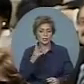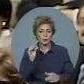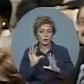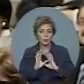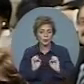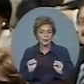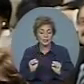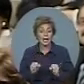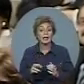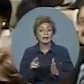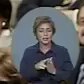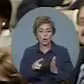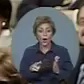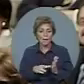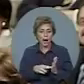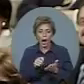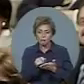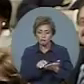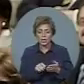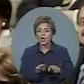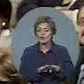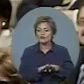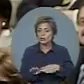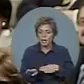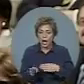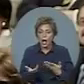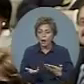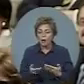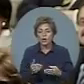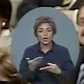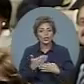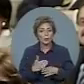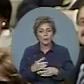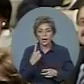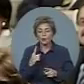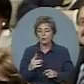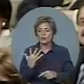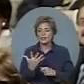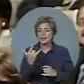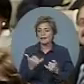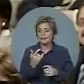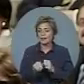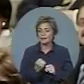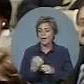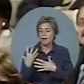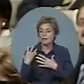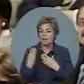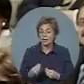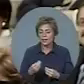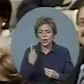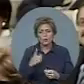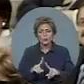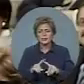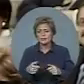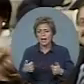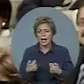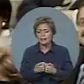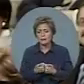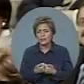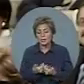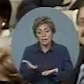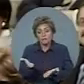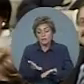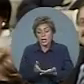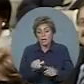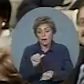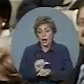knows, a general report prepared for the last 5 years on some of the challenges in Afghanistan, some of the actions taken. But let me quote another section of the